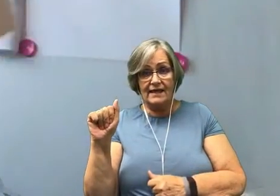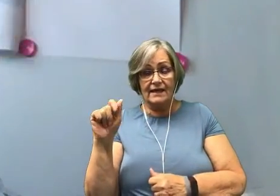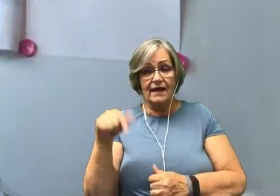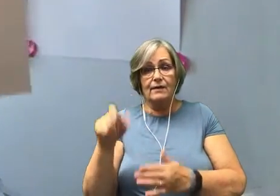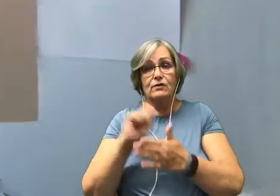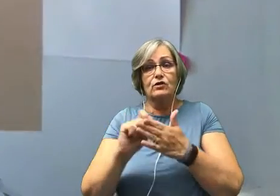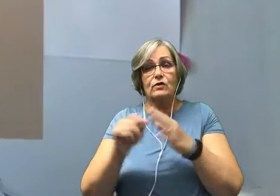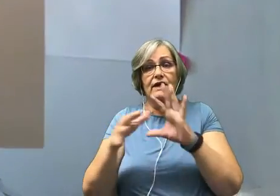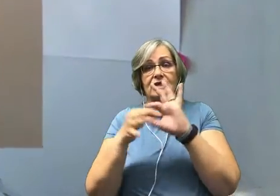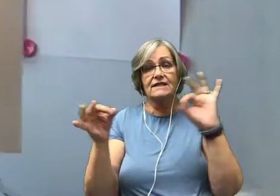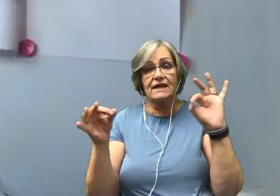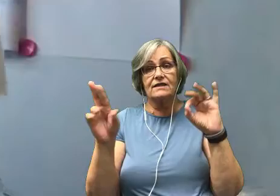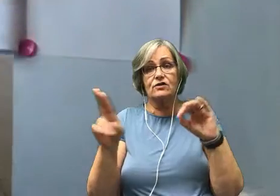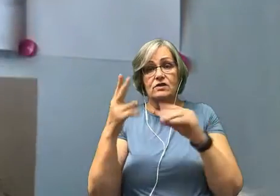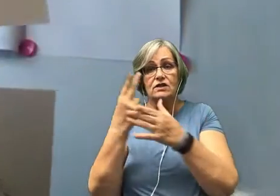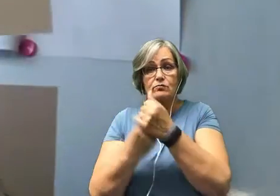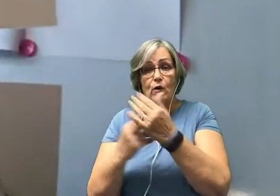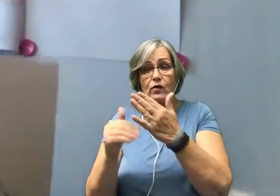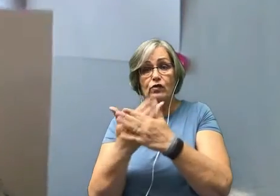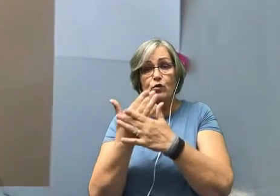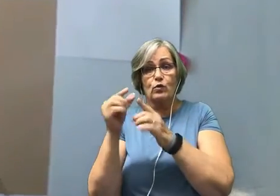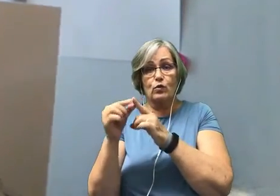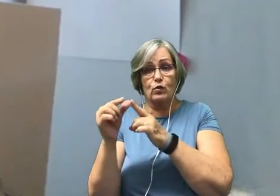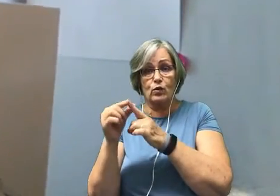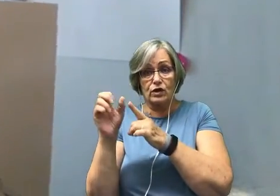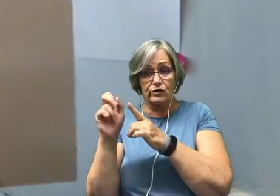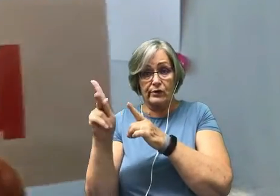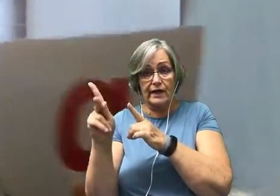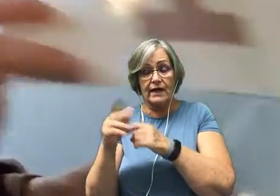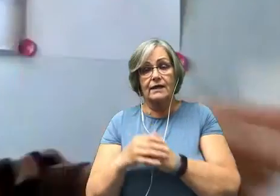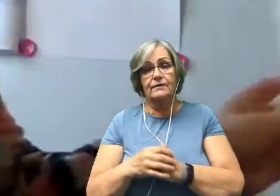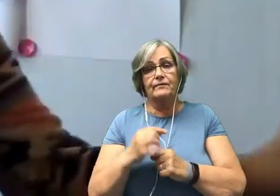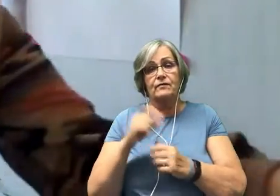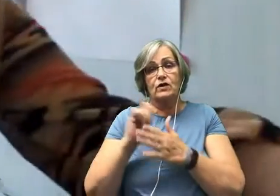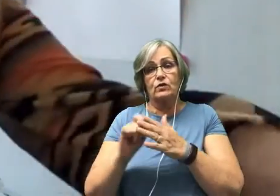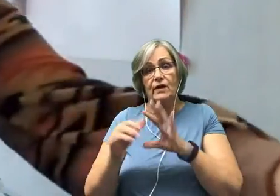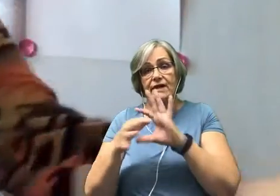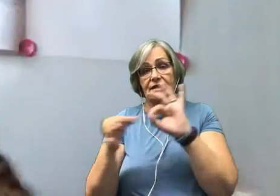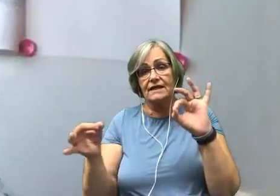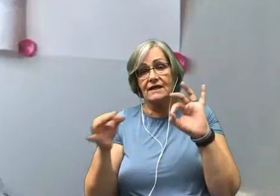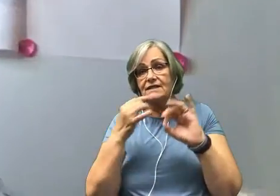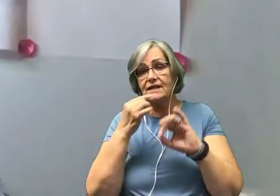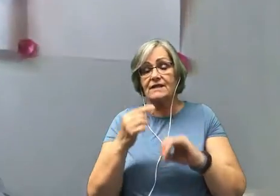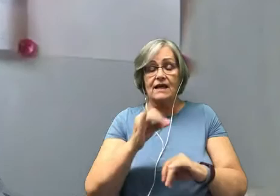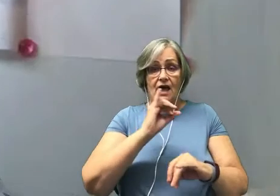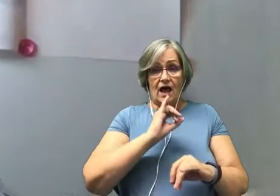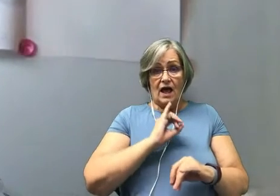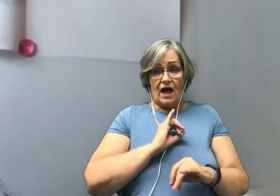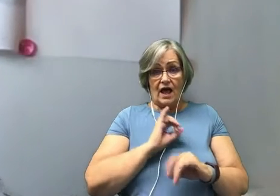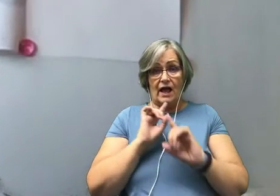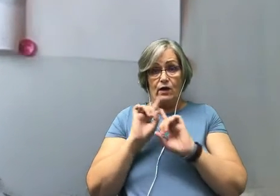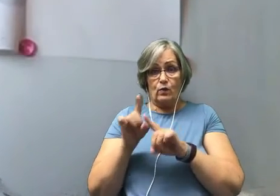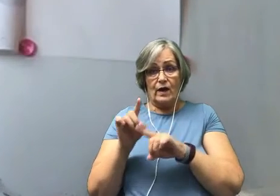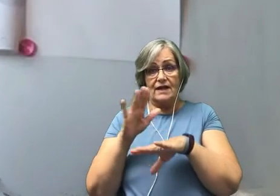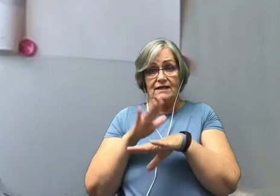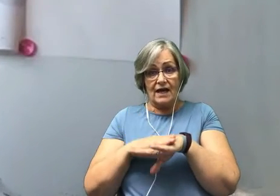a. So I'm going to write a sentence that uses both of my new words, okay? I'm going to write a sentence that says,